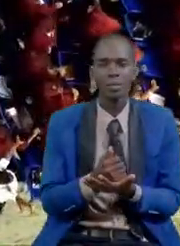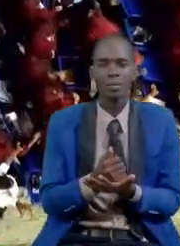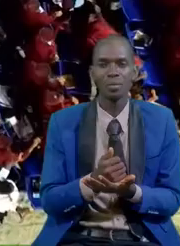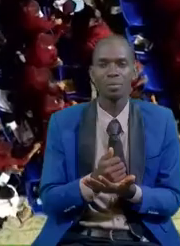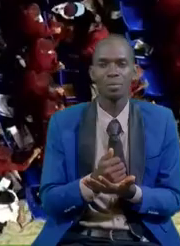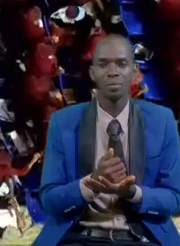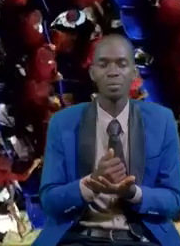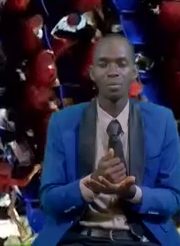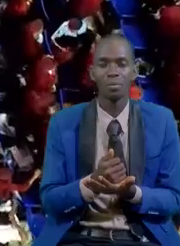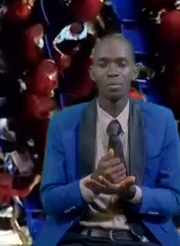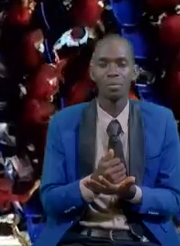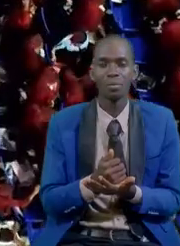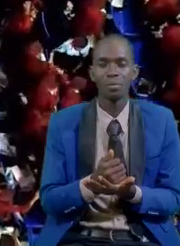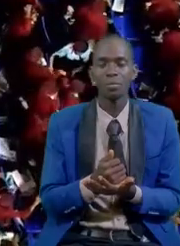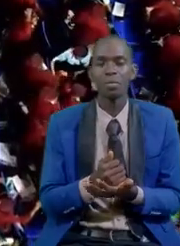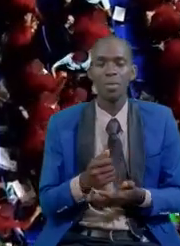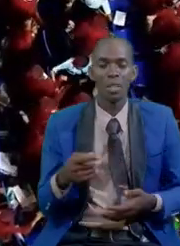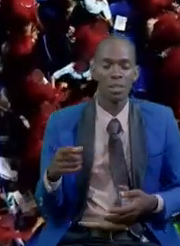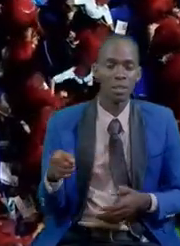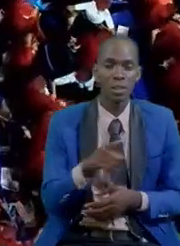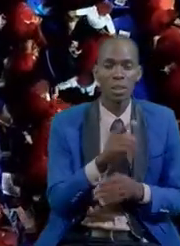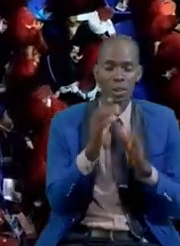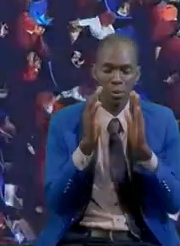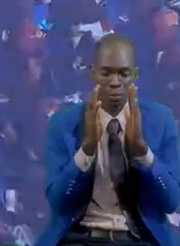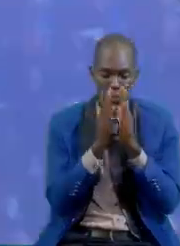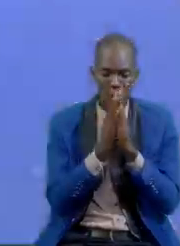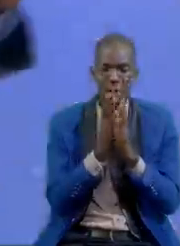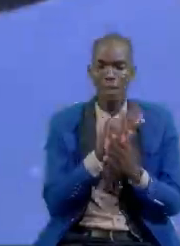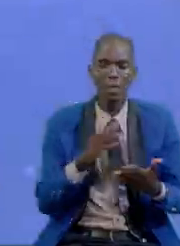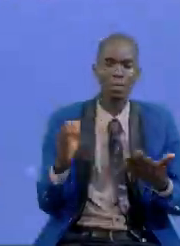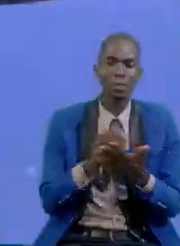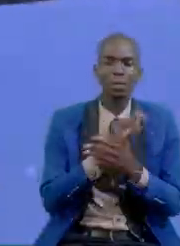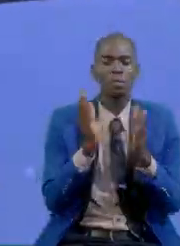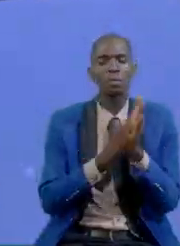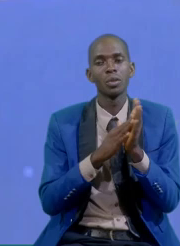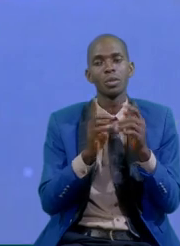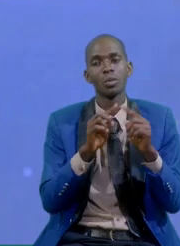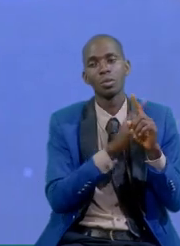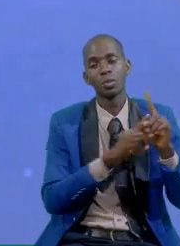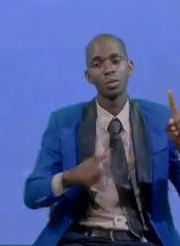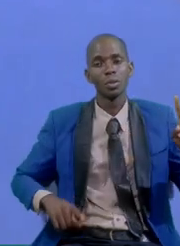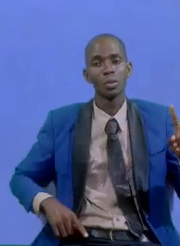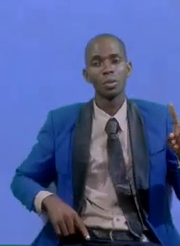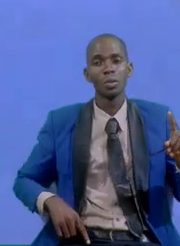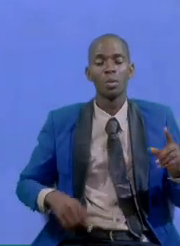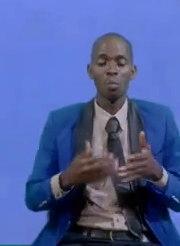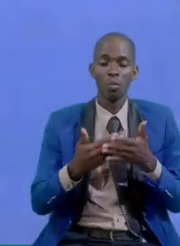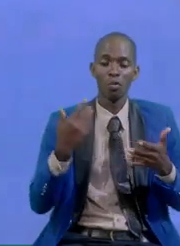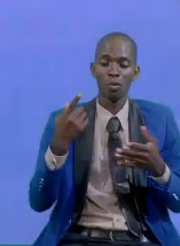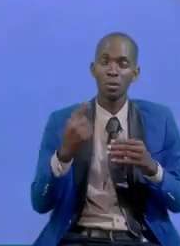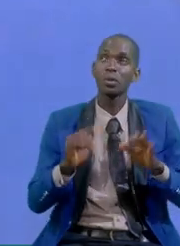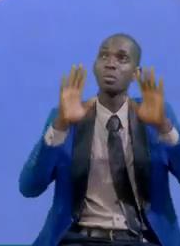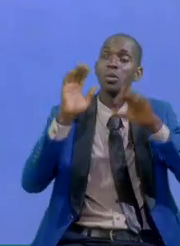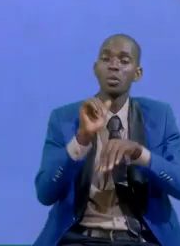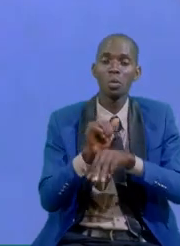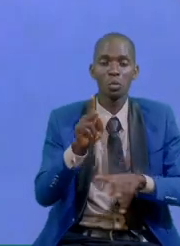They prayed and sang praises unto the Lord. Before the miracle, they praised the Lord